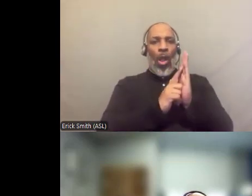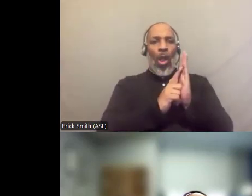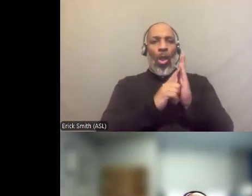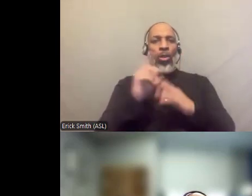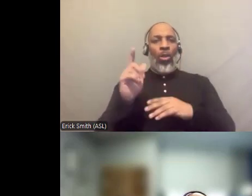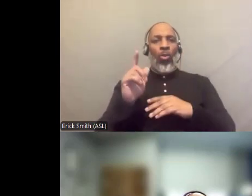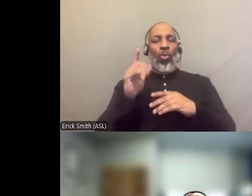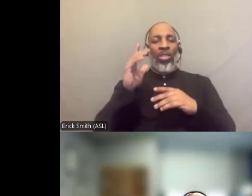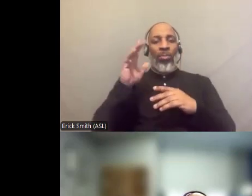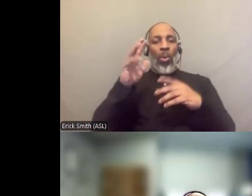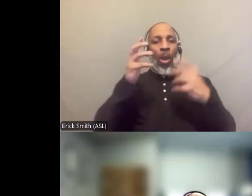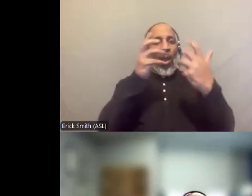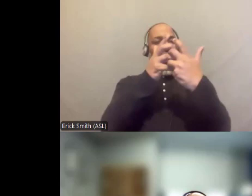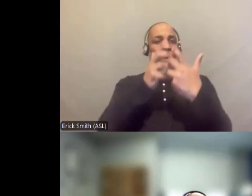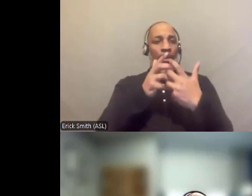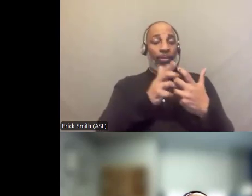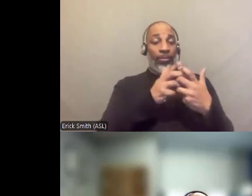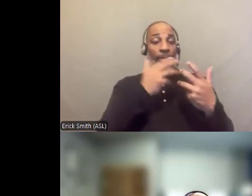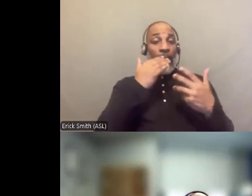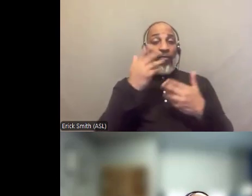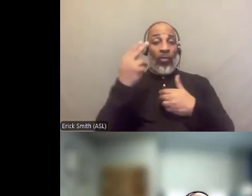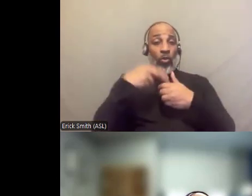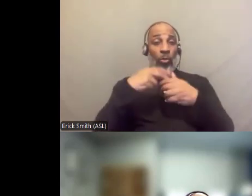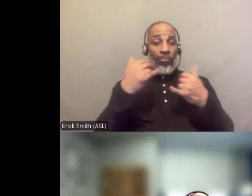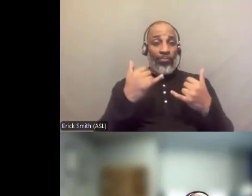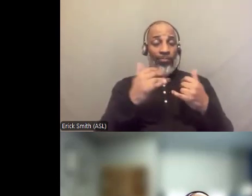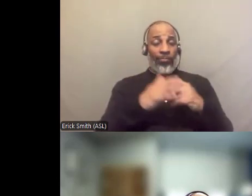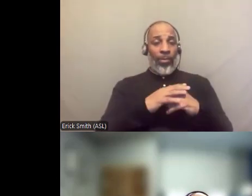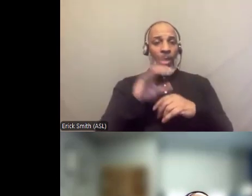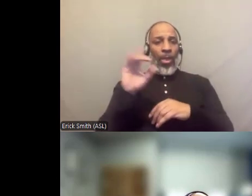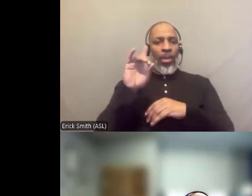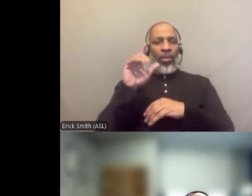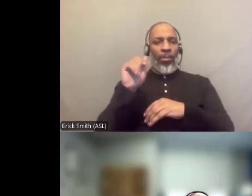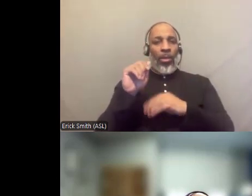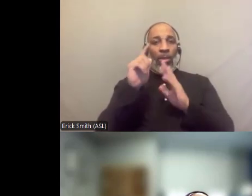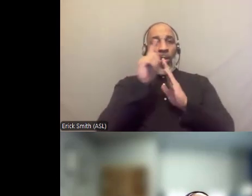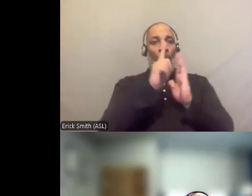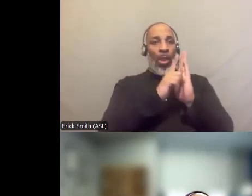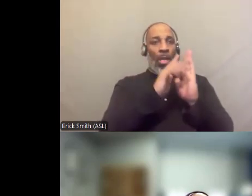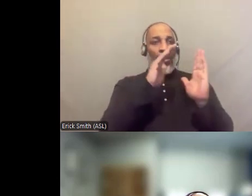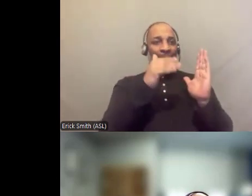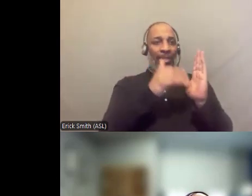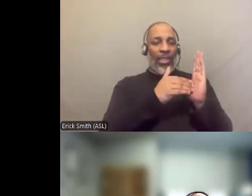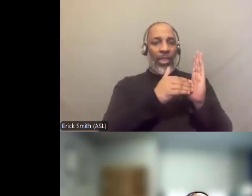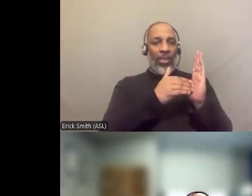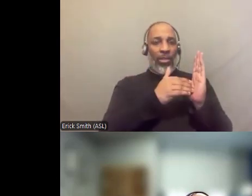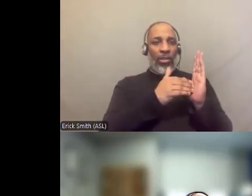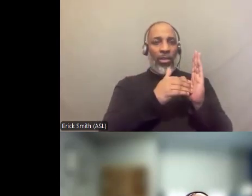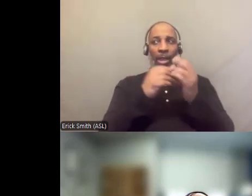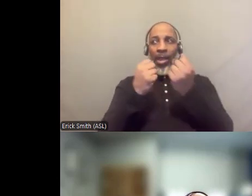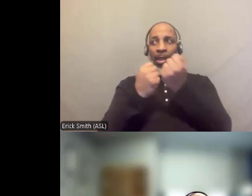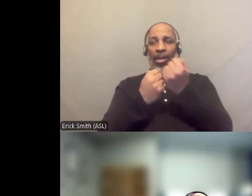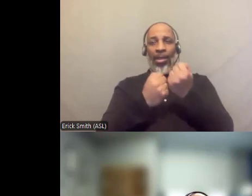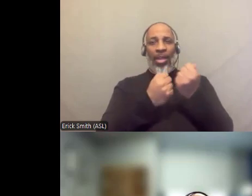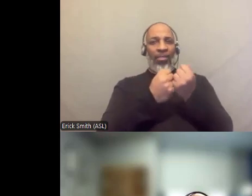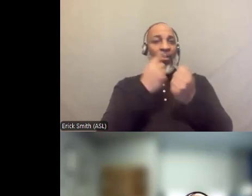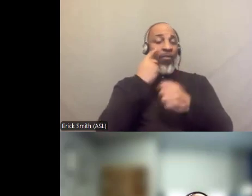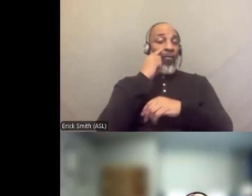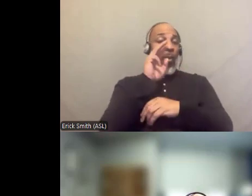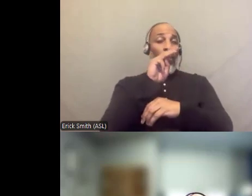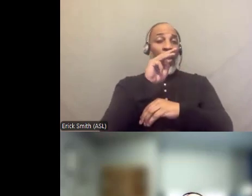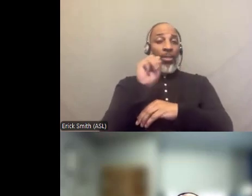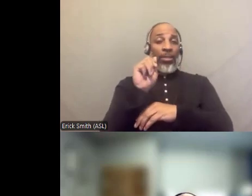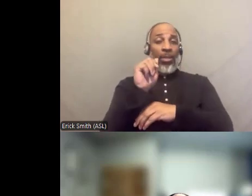with us today. The Disability Law Center is the protection and advocacy system for Massachusetts.